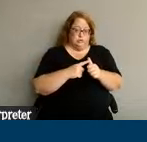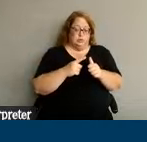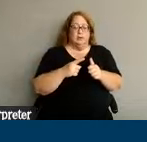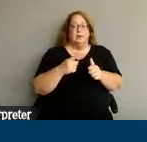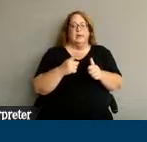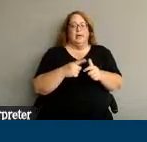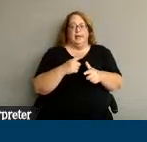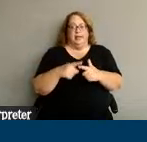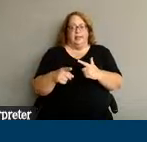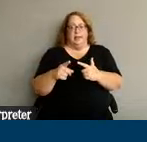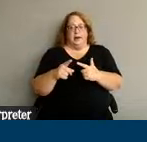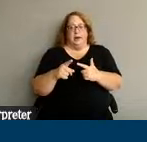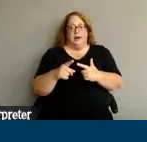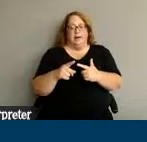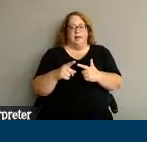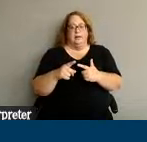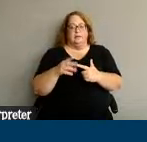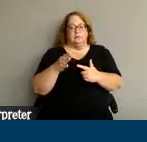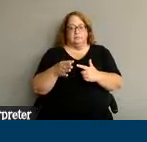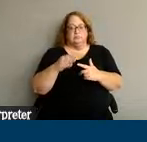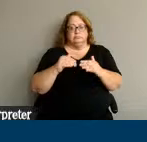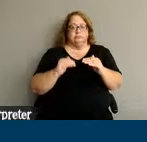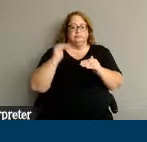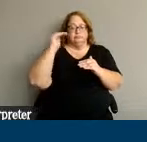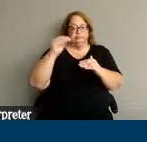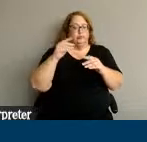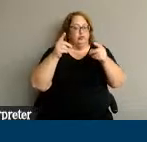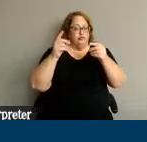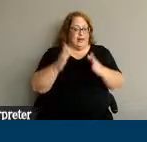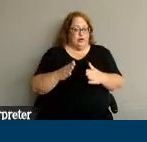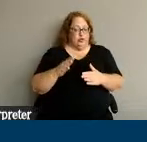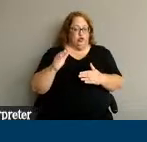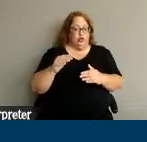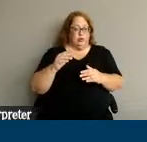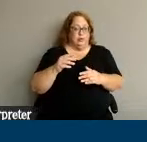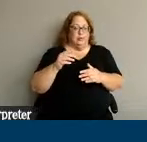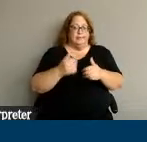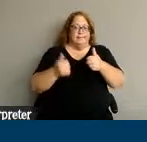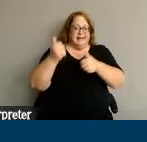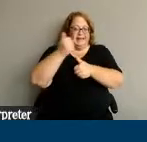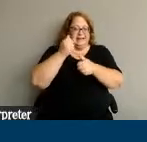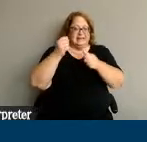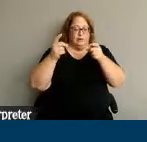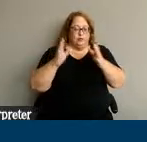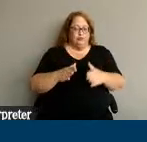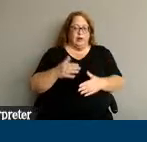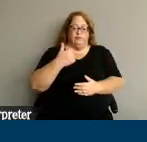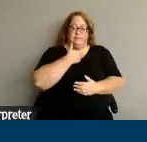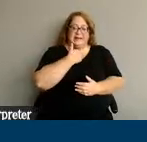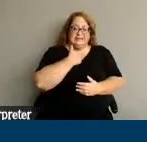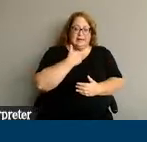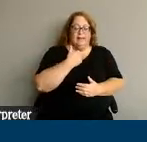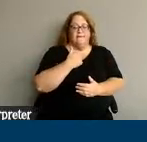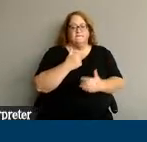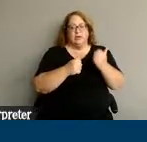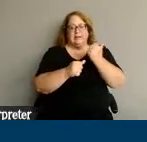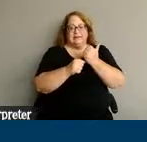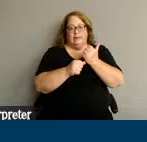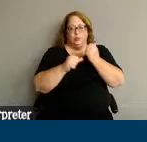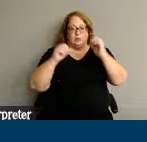the coordinator, it should then go to the director, executive director, myself, deputy